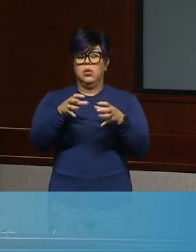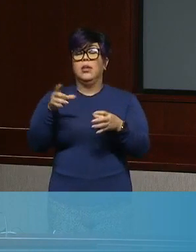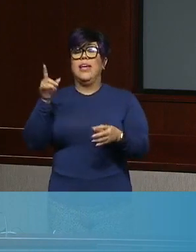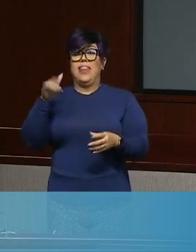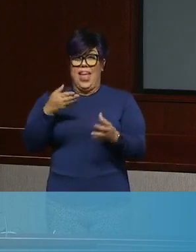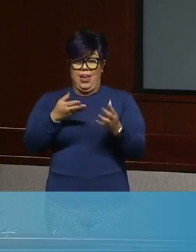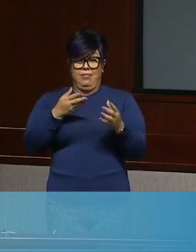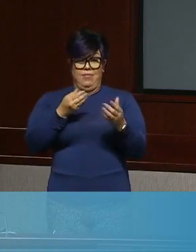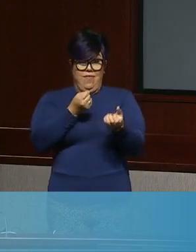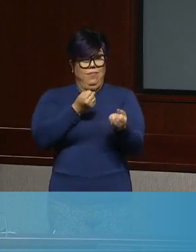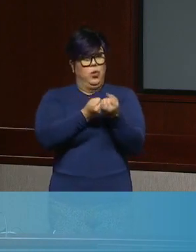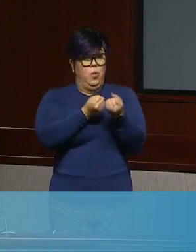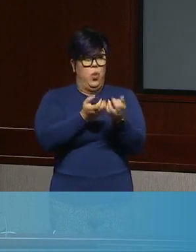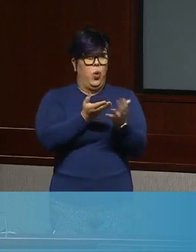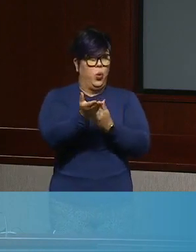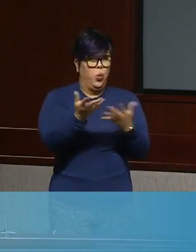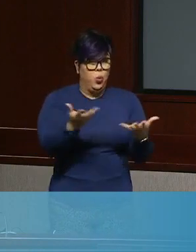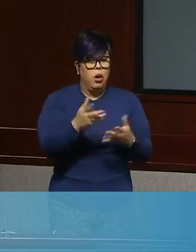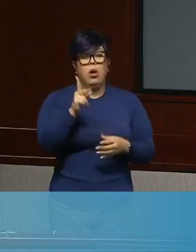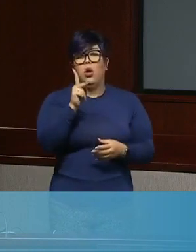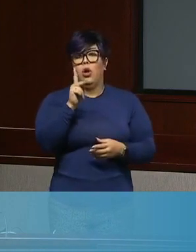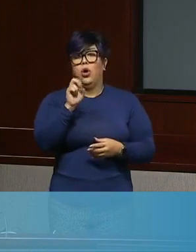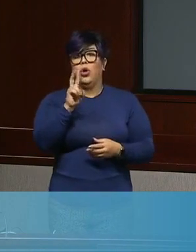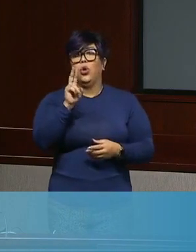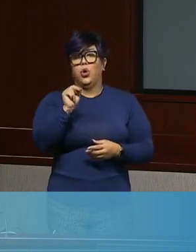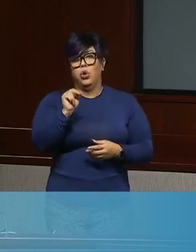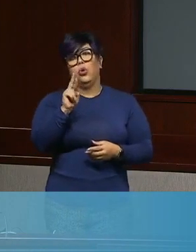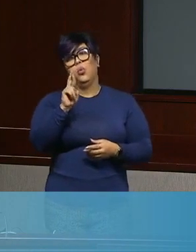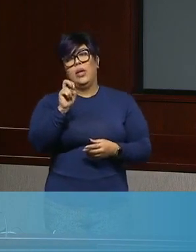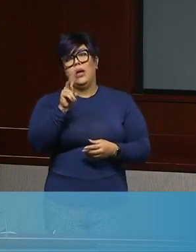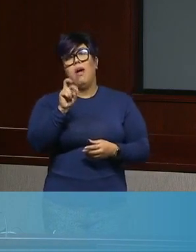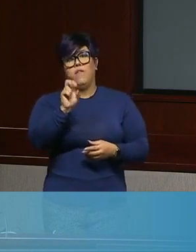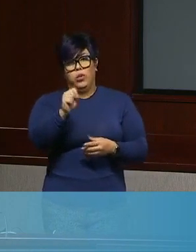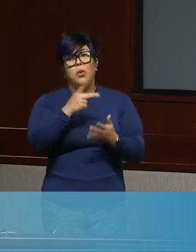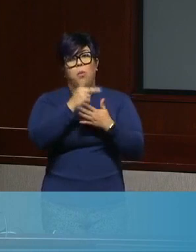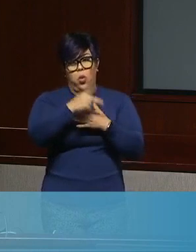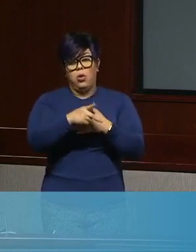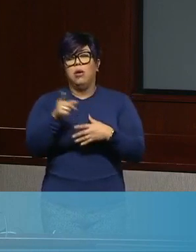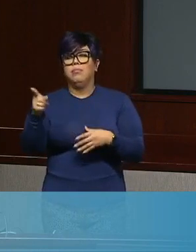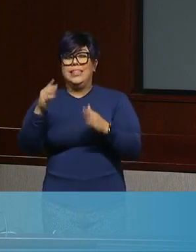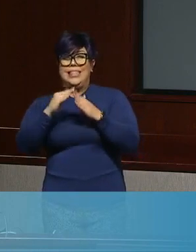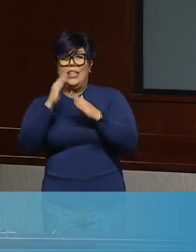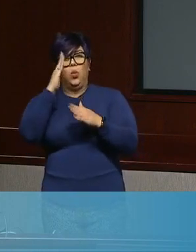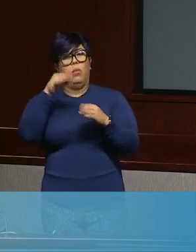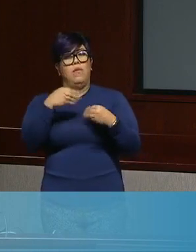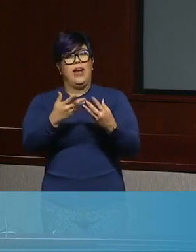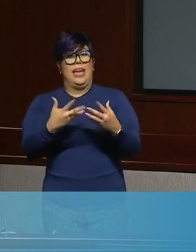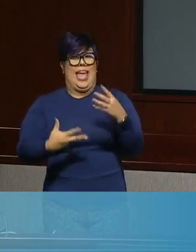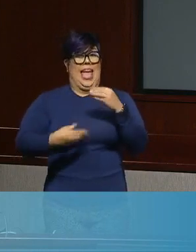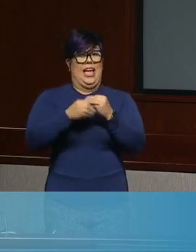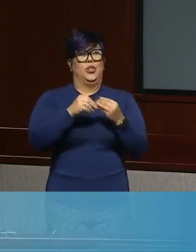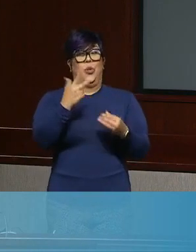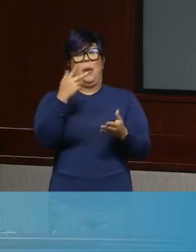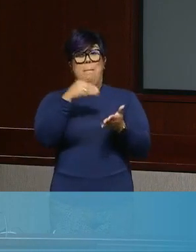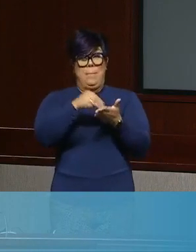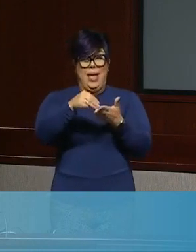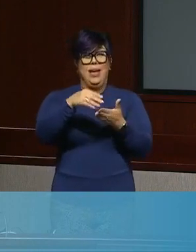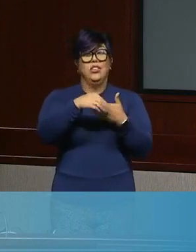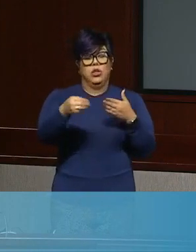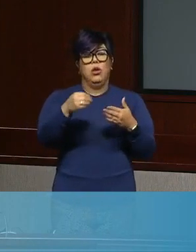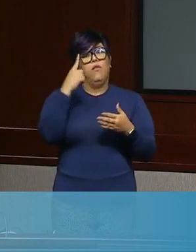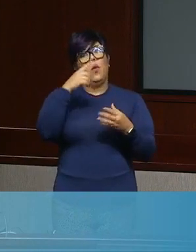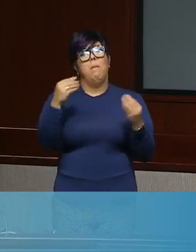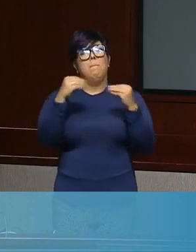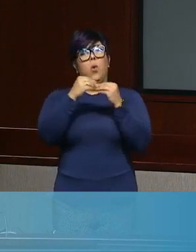Kern Recovers program. The city is allocating an additional $3 million in new small business forgivable